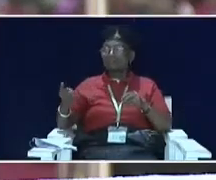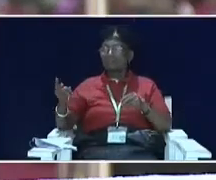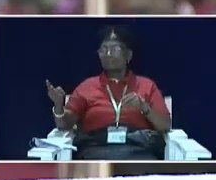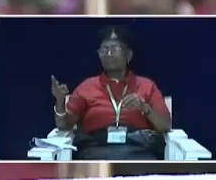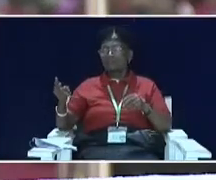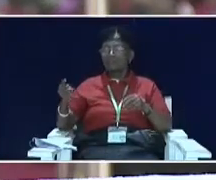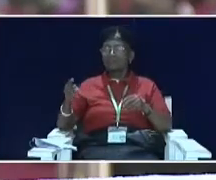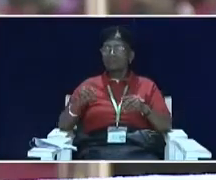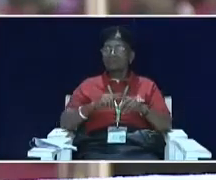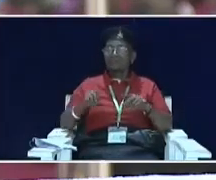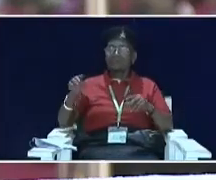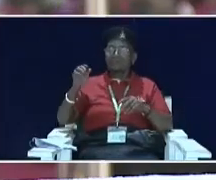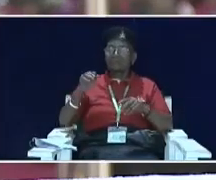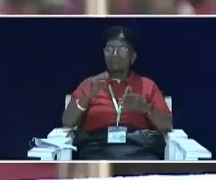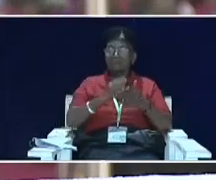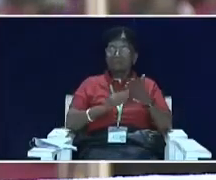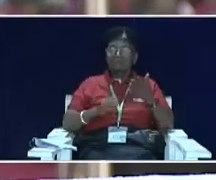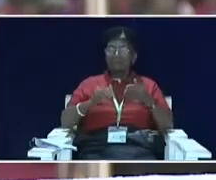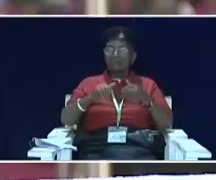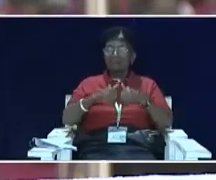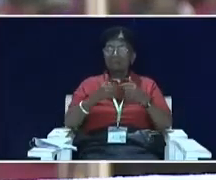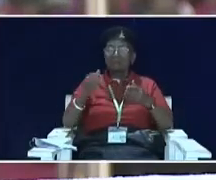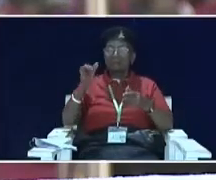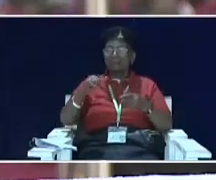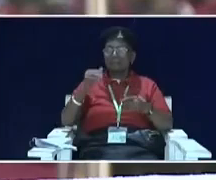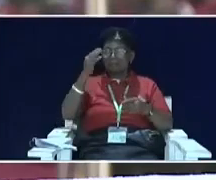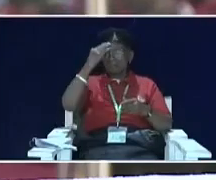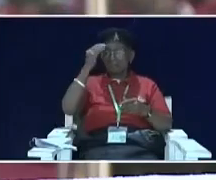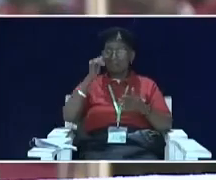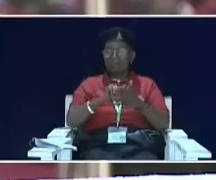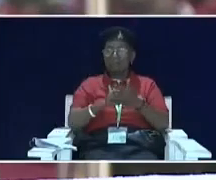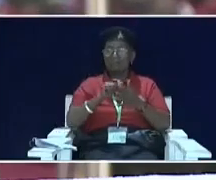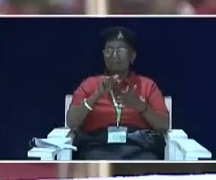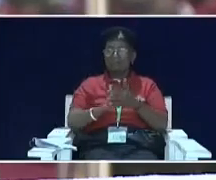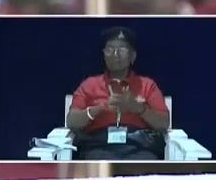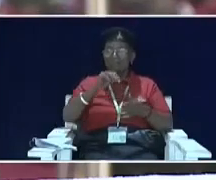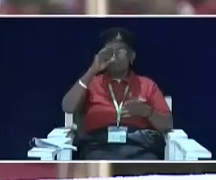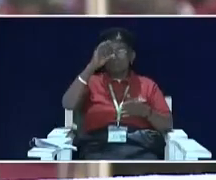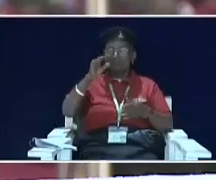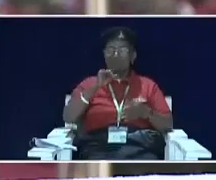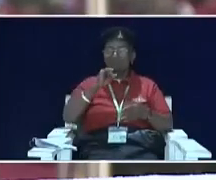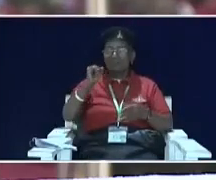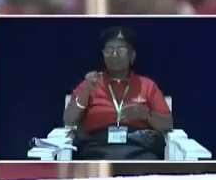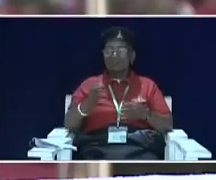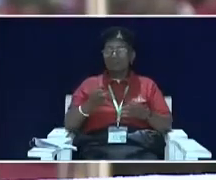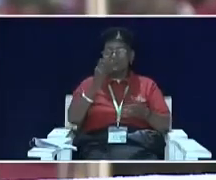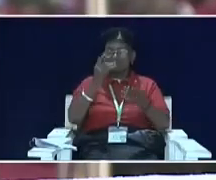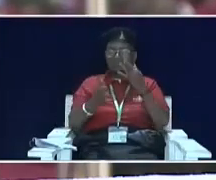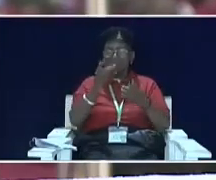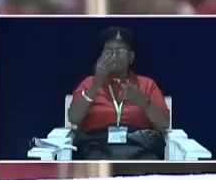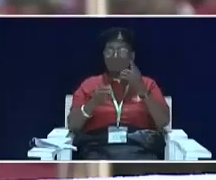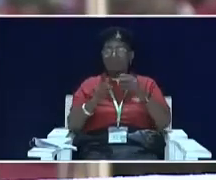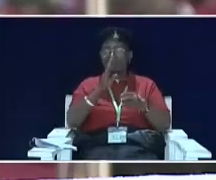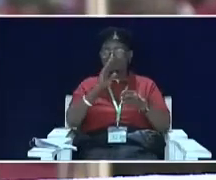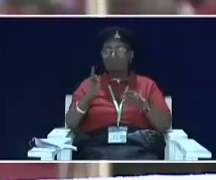But somehow they knew that man is fire. Be careful."